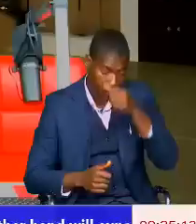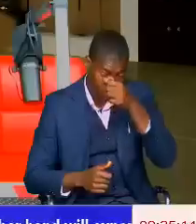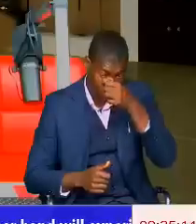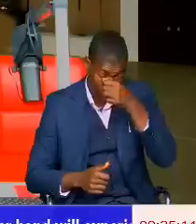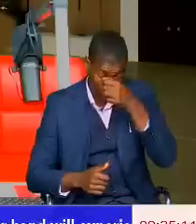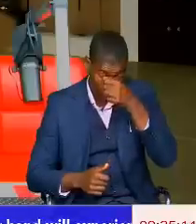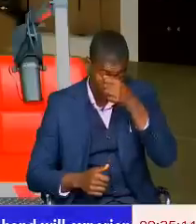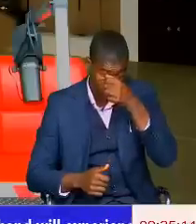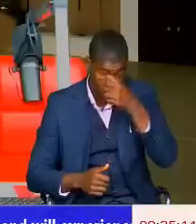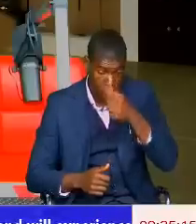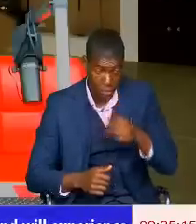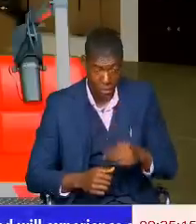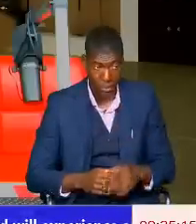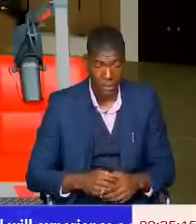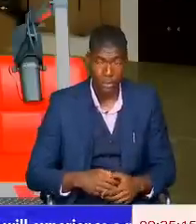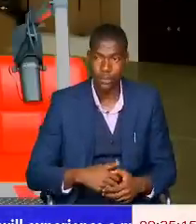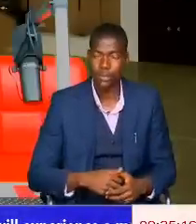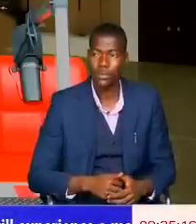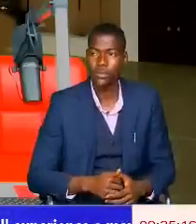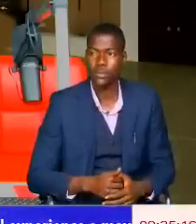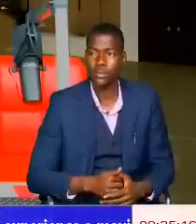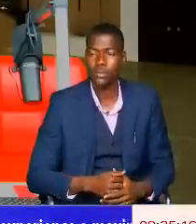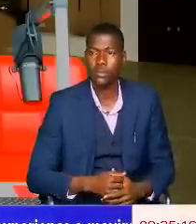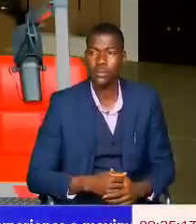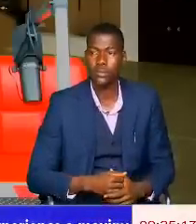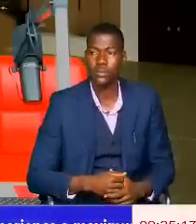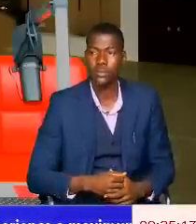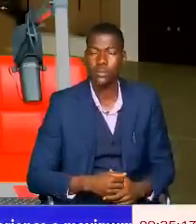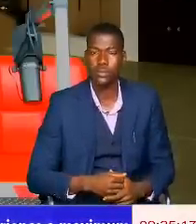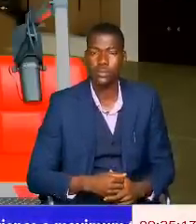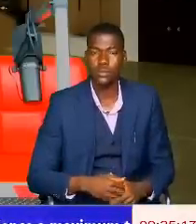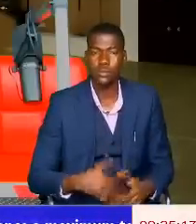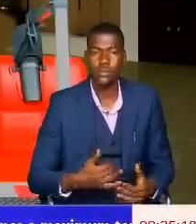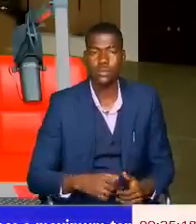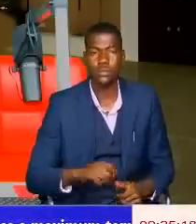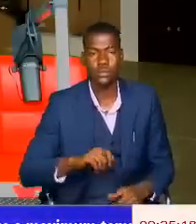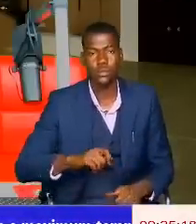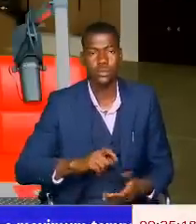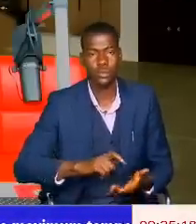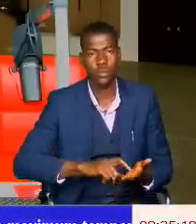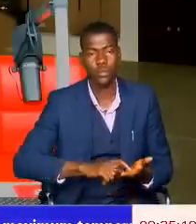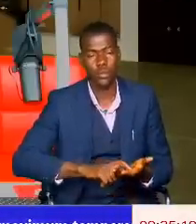when I pass the microphone, now one microphone we they use today. Engineer Fortune.